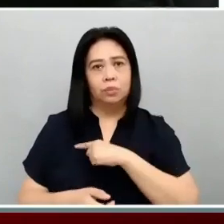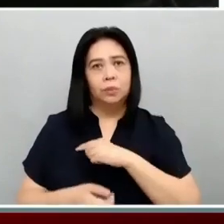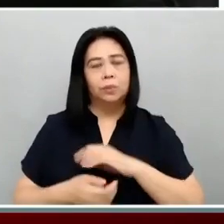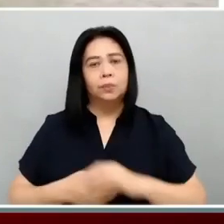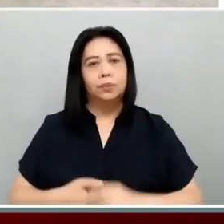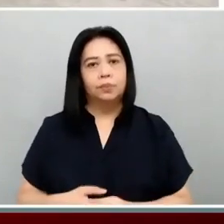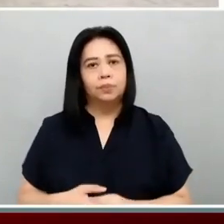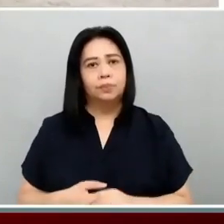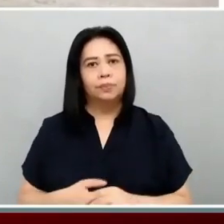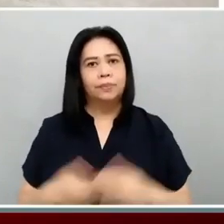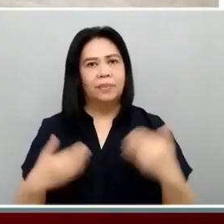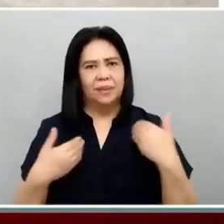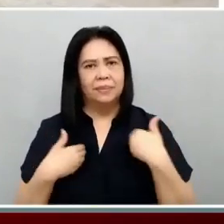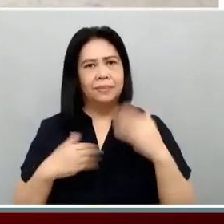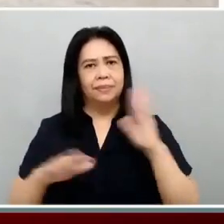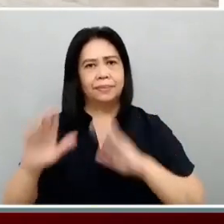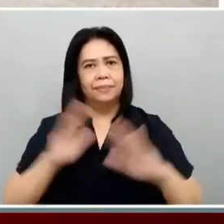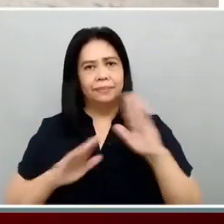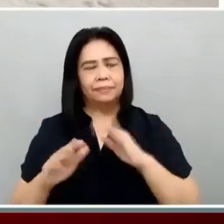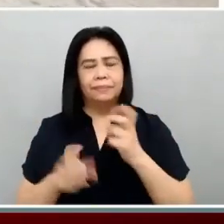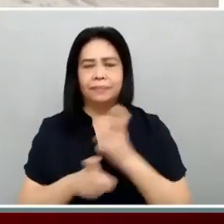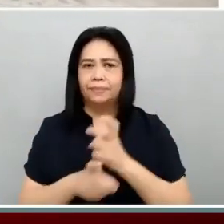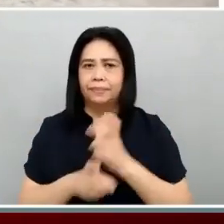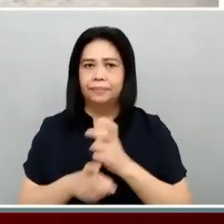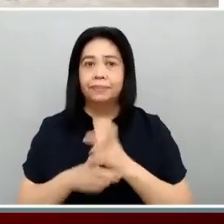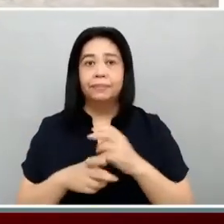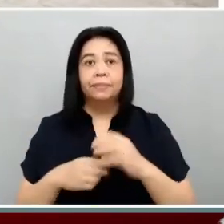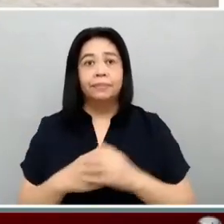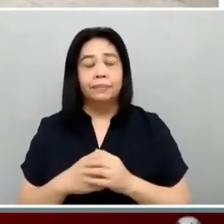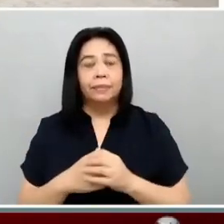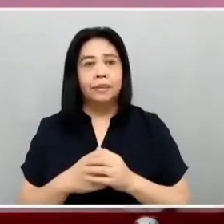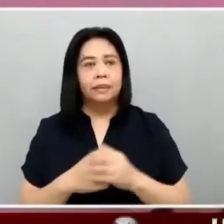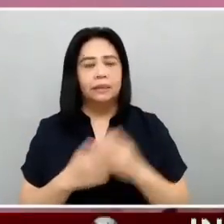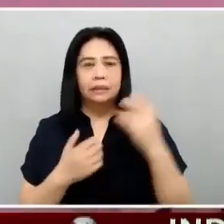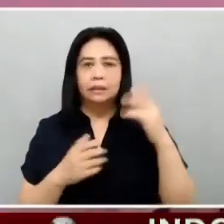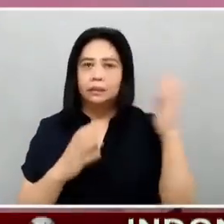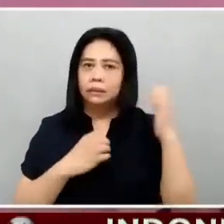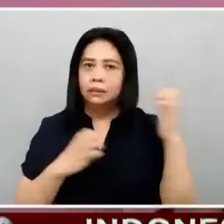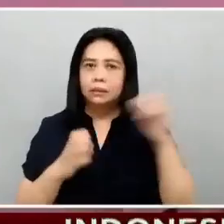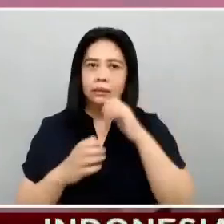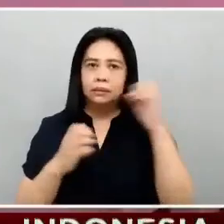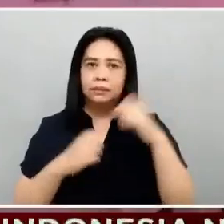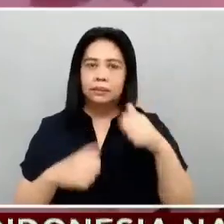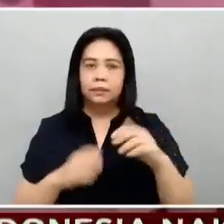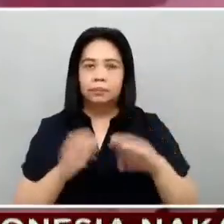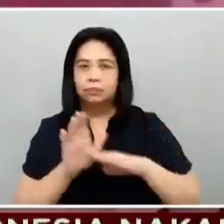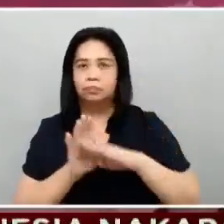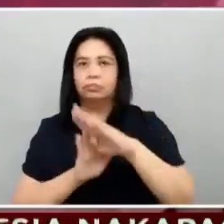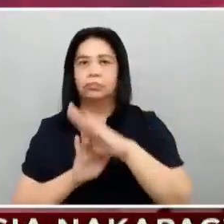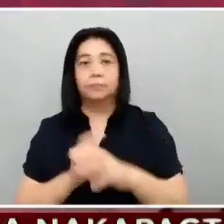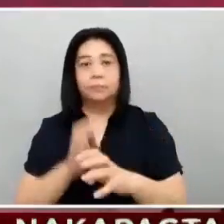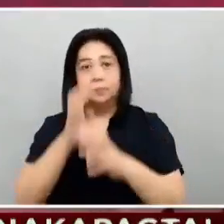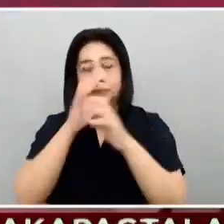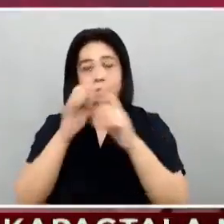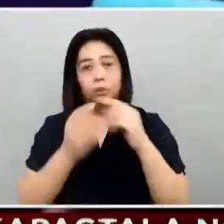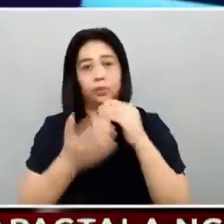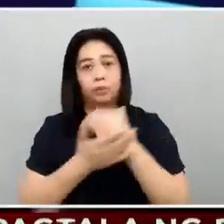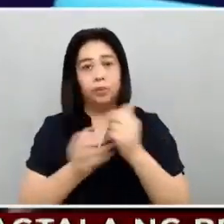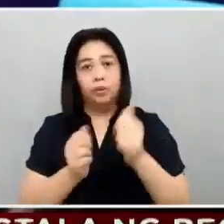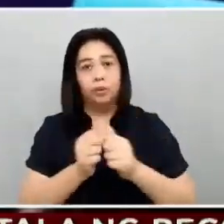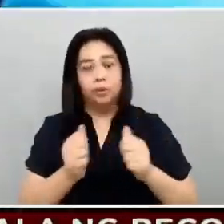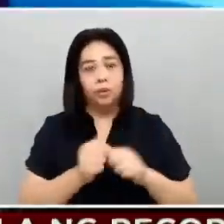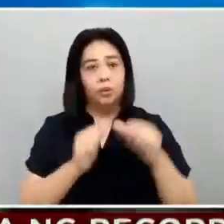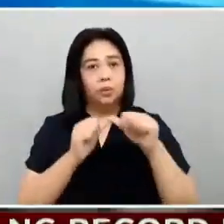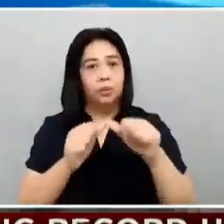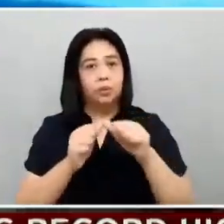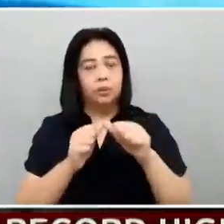we are having troubles. We are having difficulties in anticipating this kind of surge. Ang paghihigpit para maiwasan ang patuloy na pagkalat